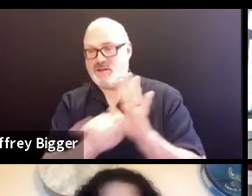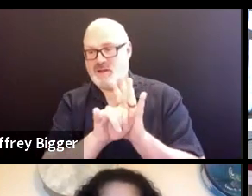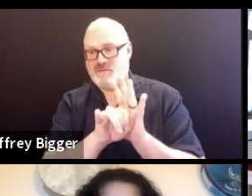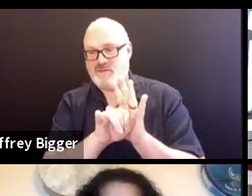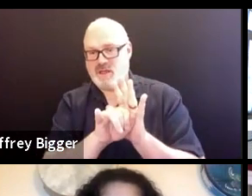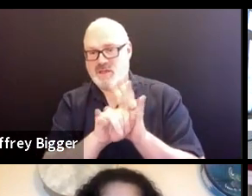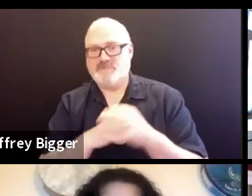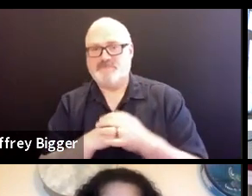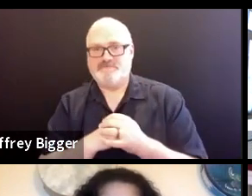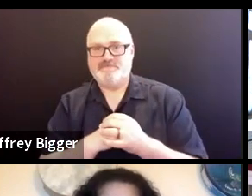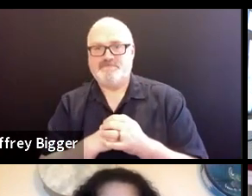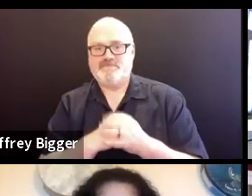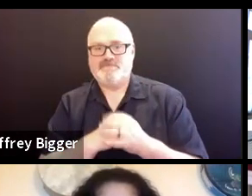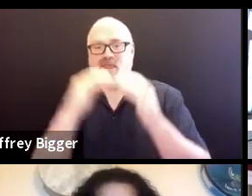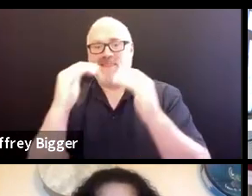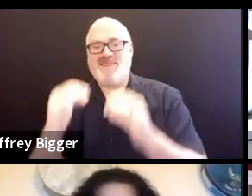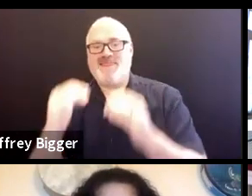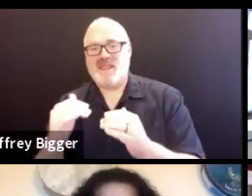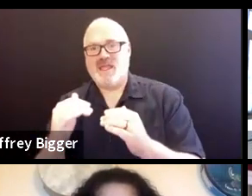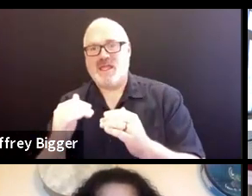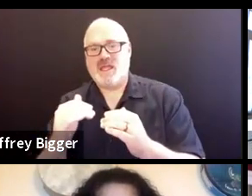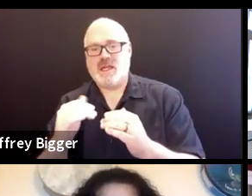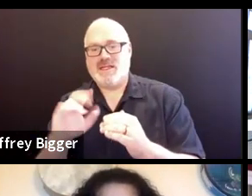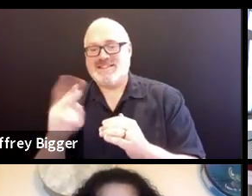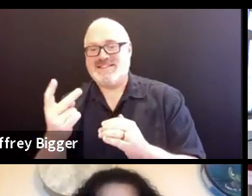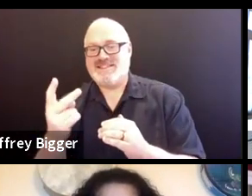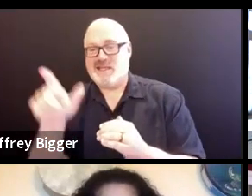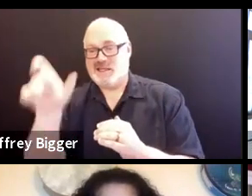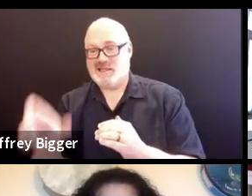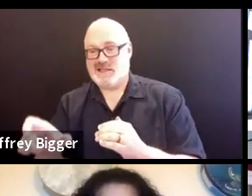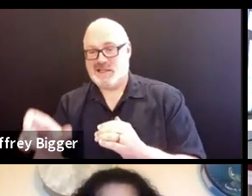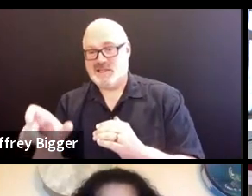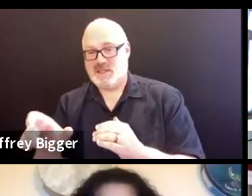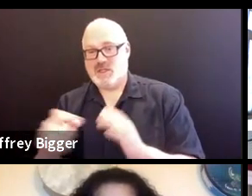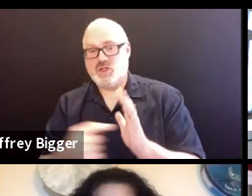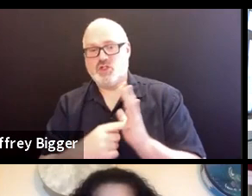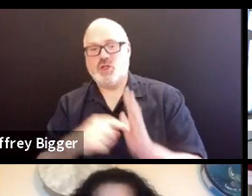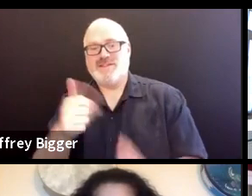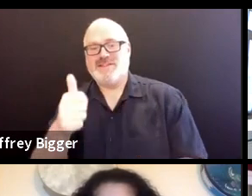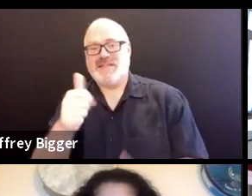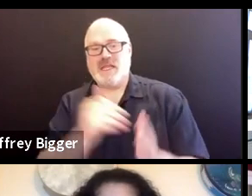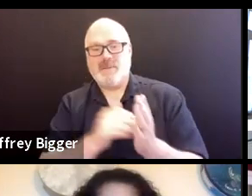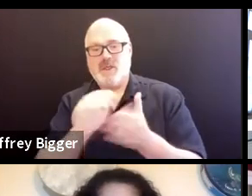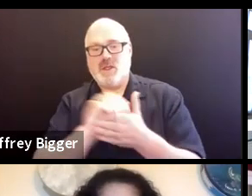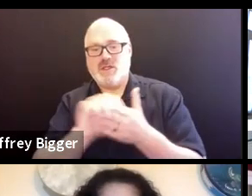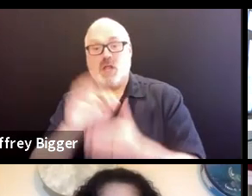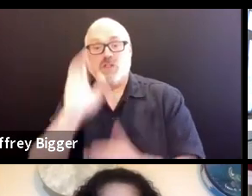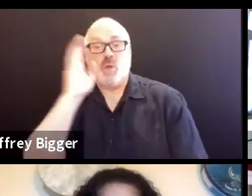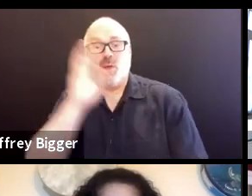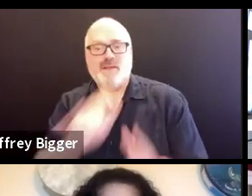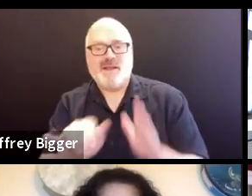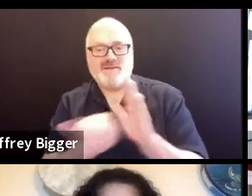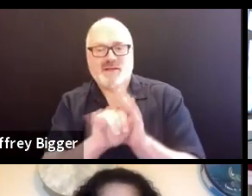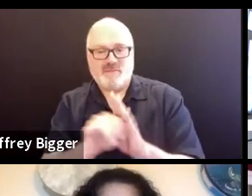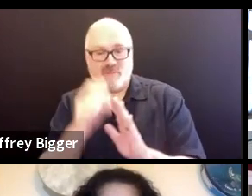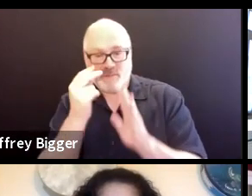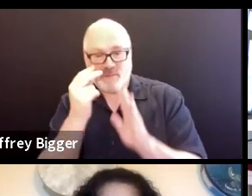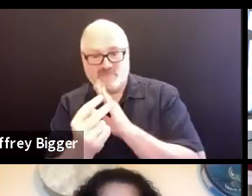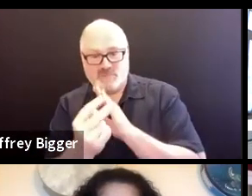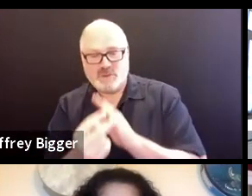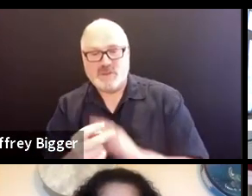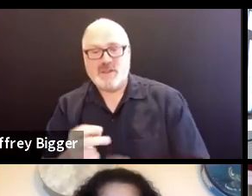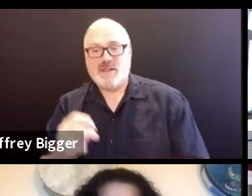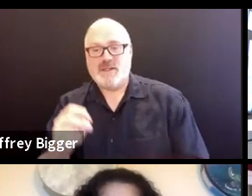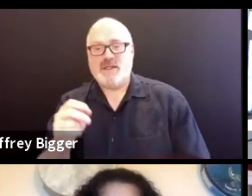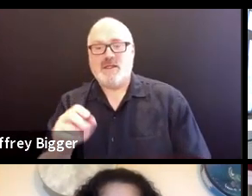identified. And then the second to last column shows the $10 million that we will identify. The $7 million